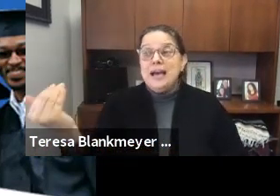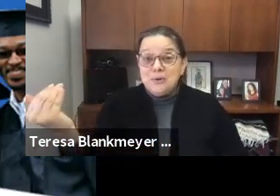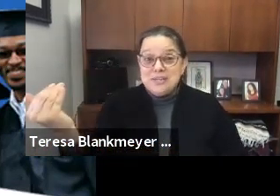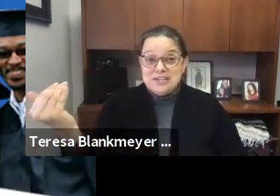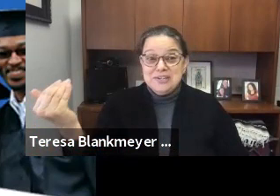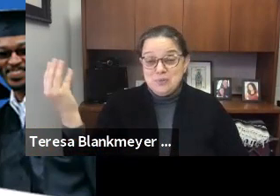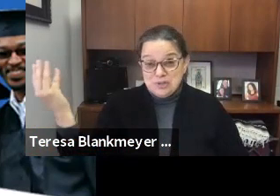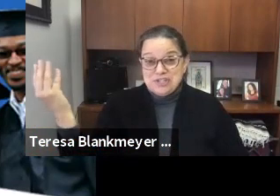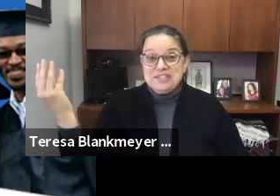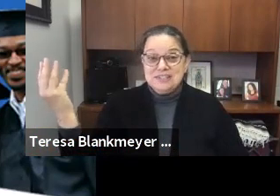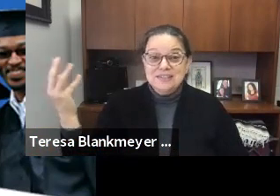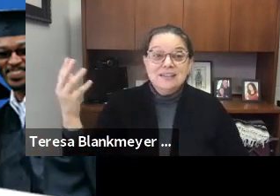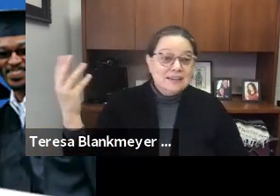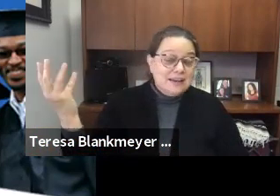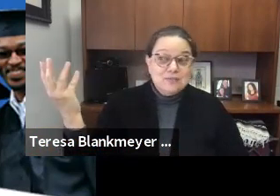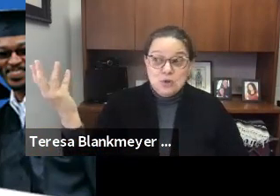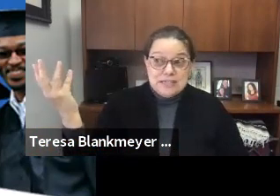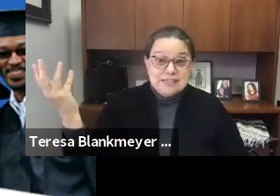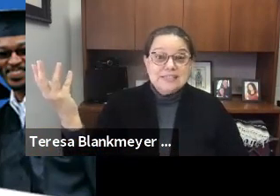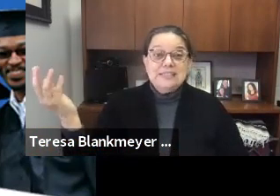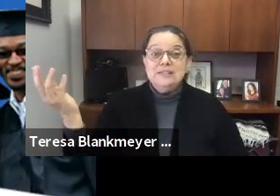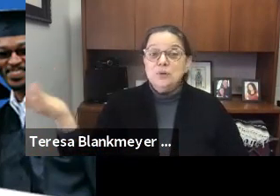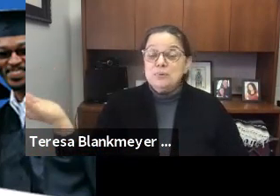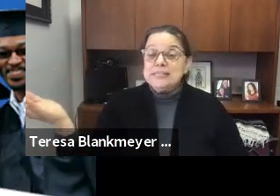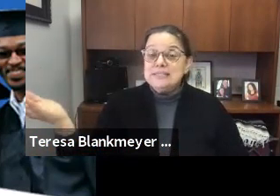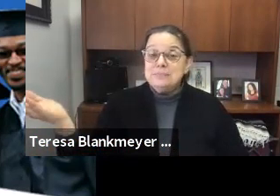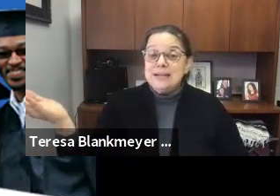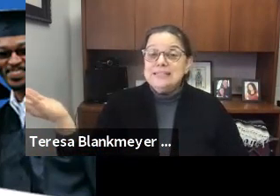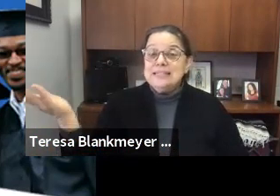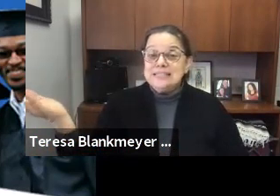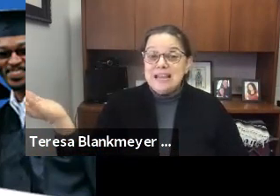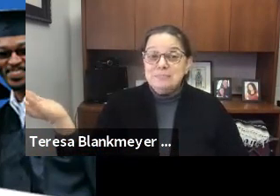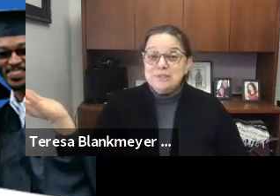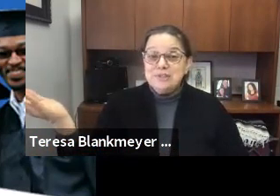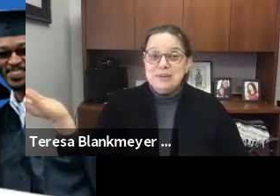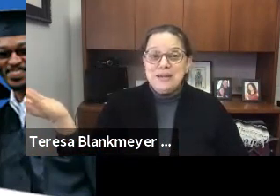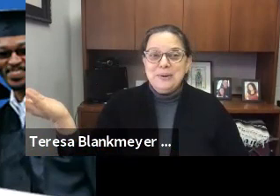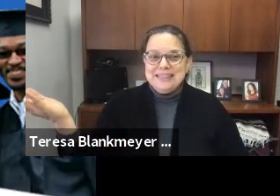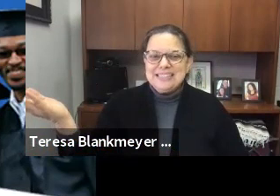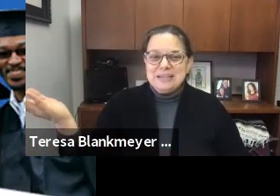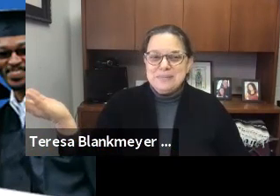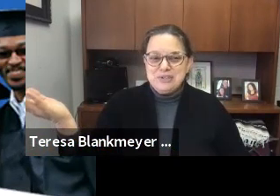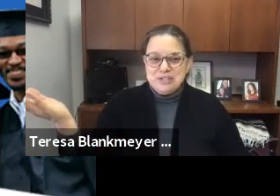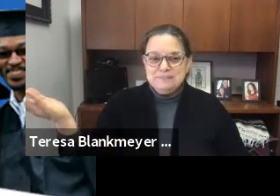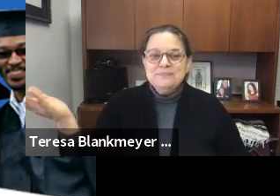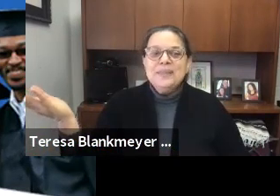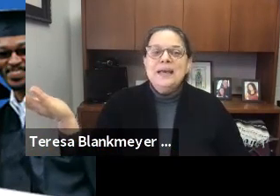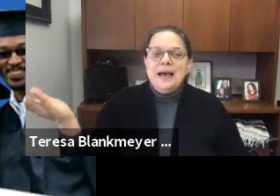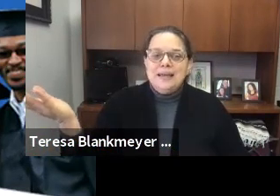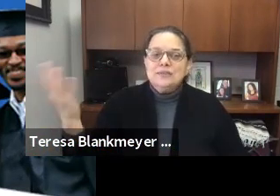We're now here in Washington, kind of looking to see, will President Biden establish a bioethics